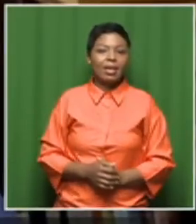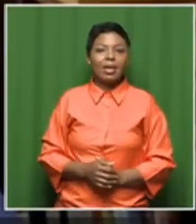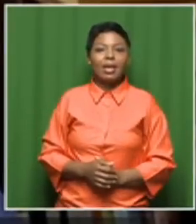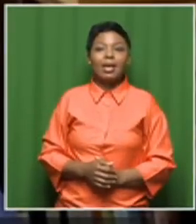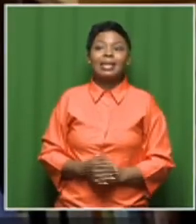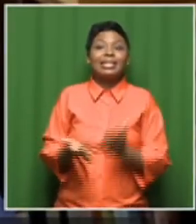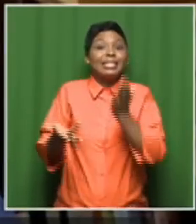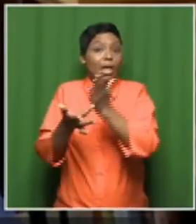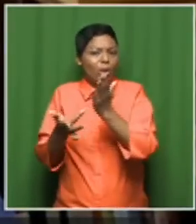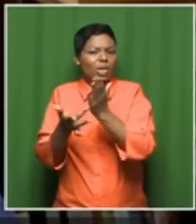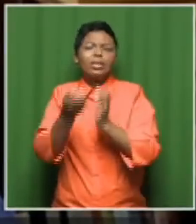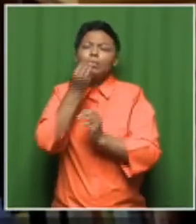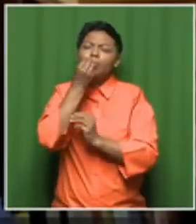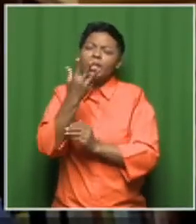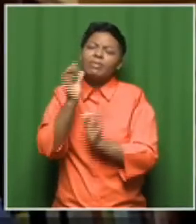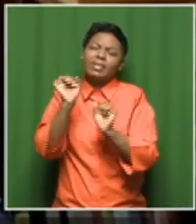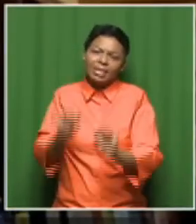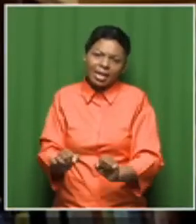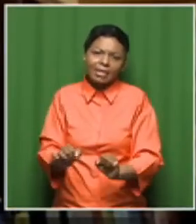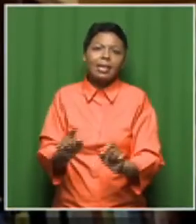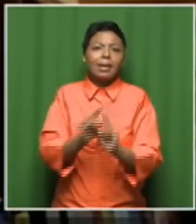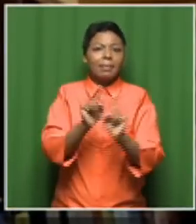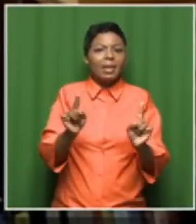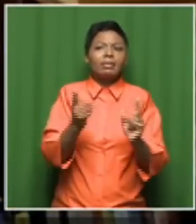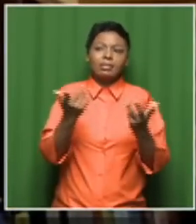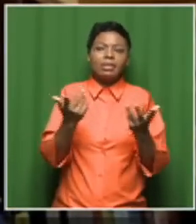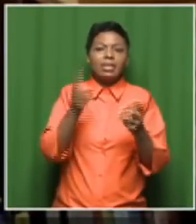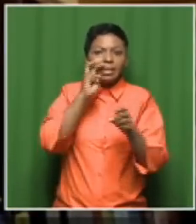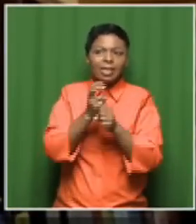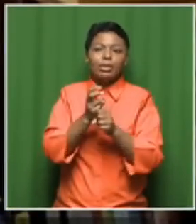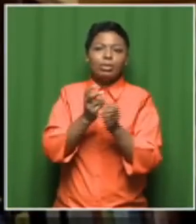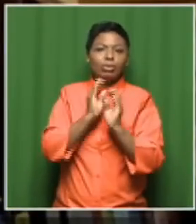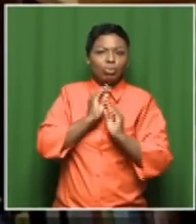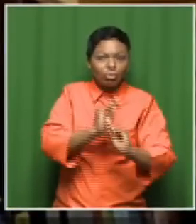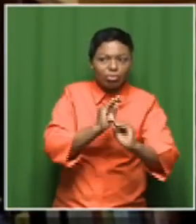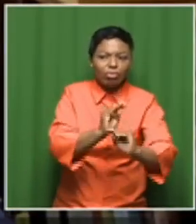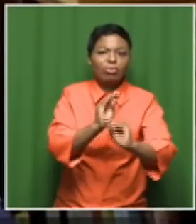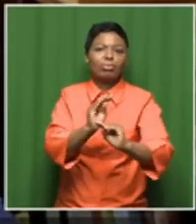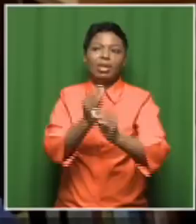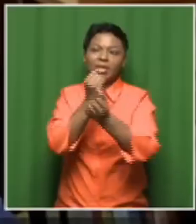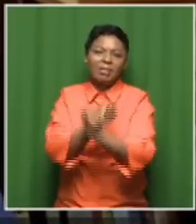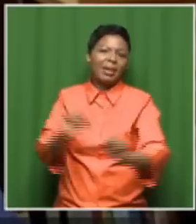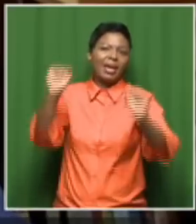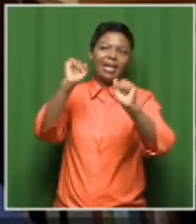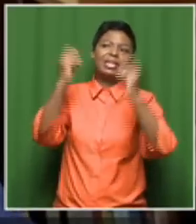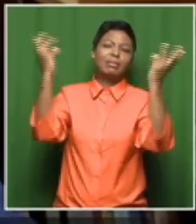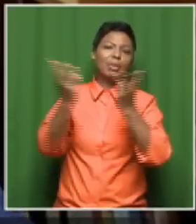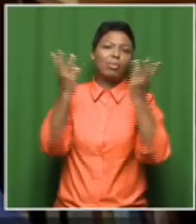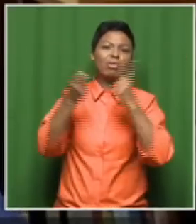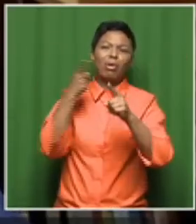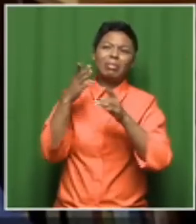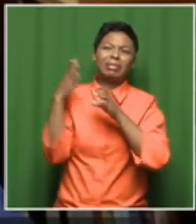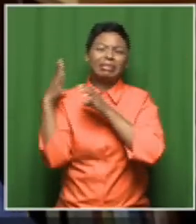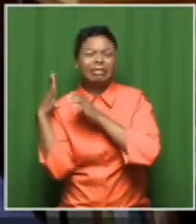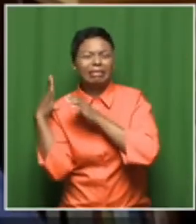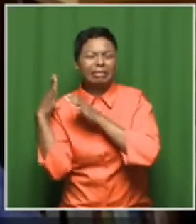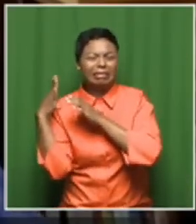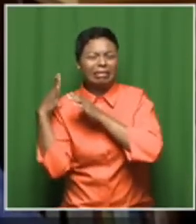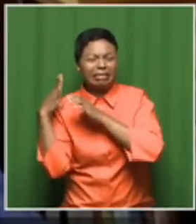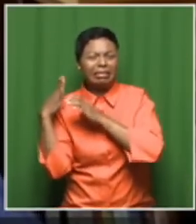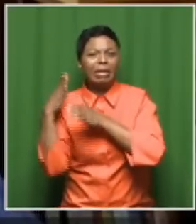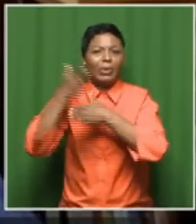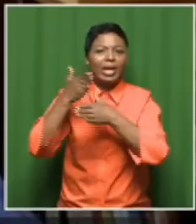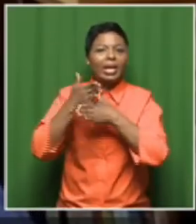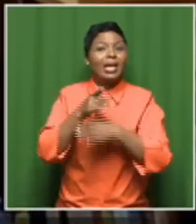is wonderful. Let it liberate humanity. Let it liberate people from having to do the drudgery, the awful work. Let us use